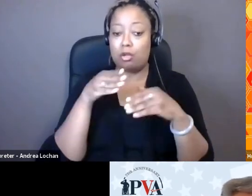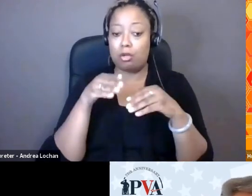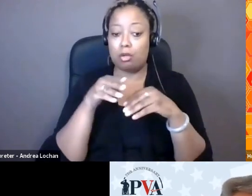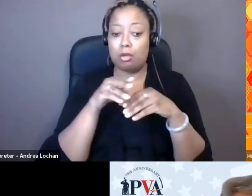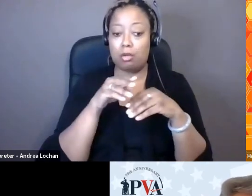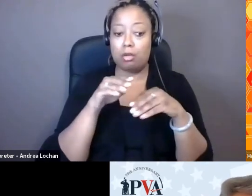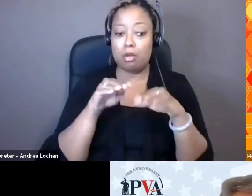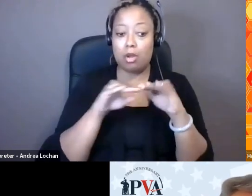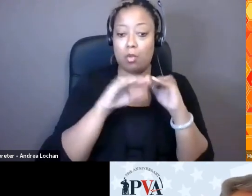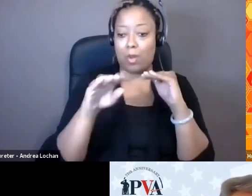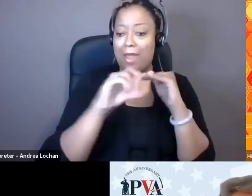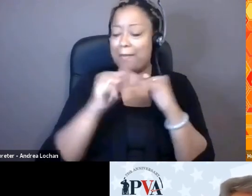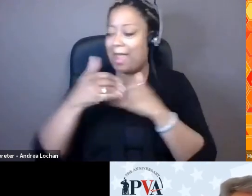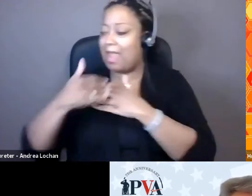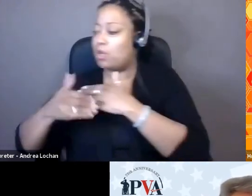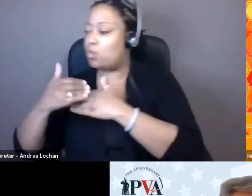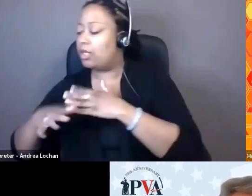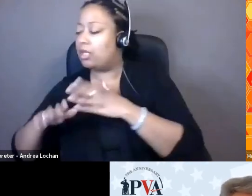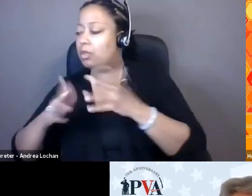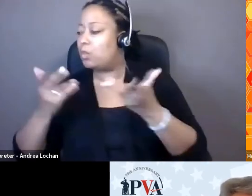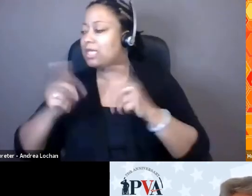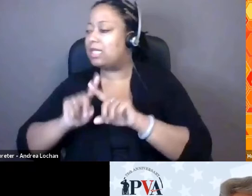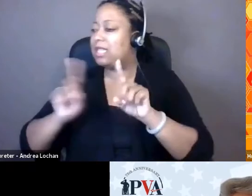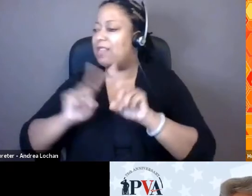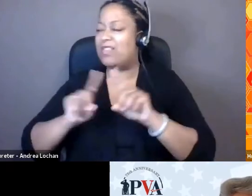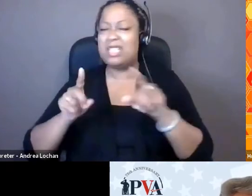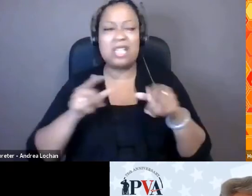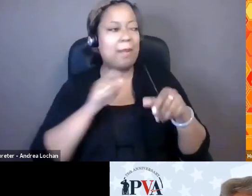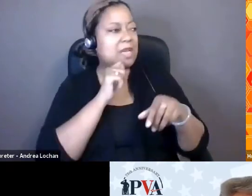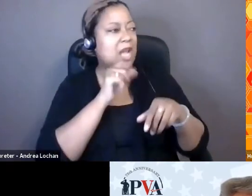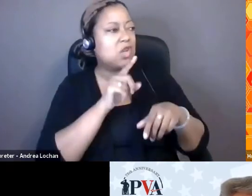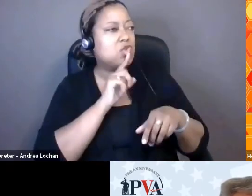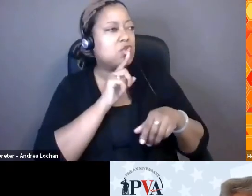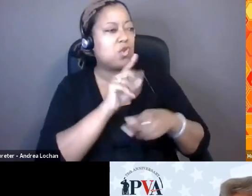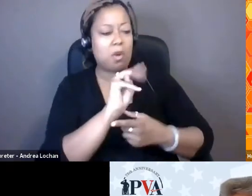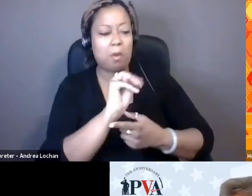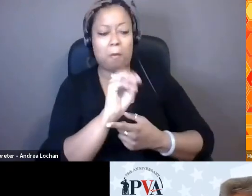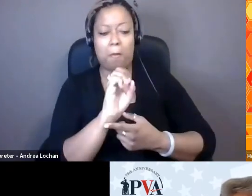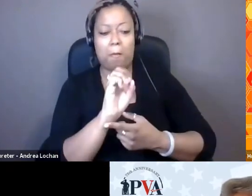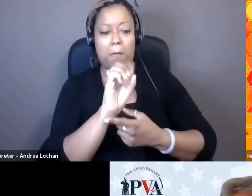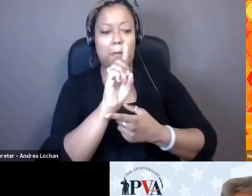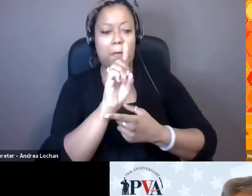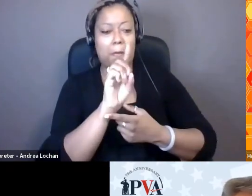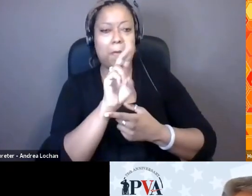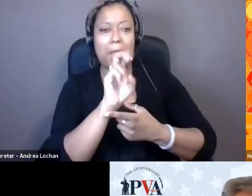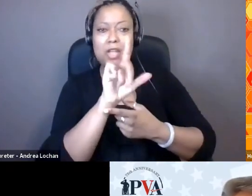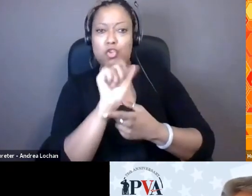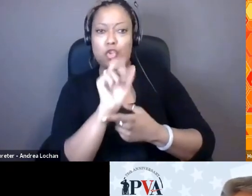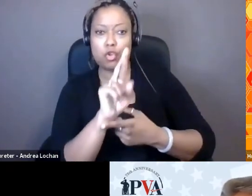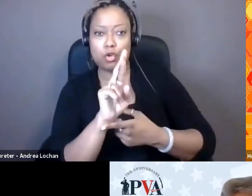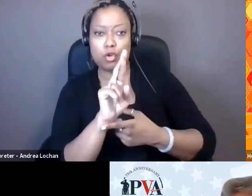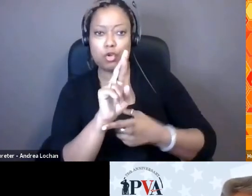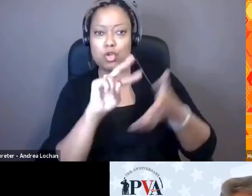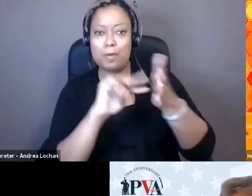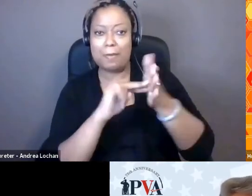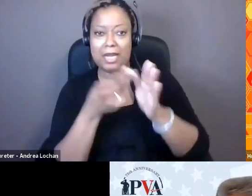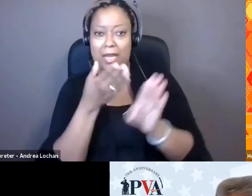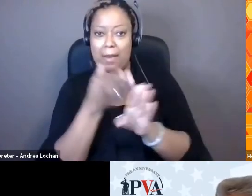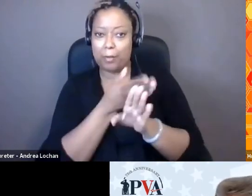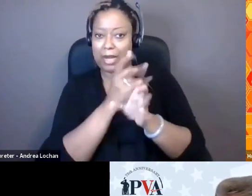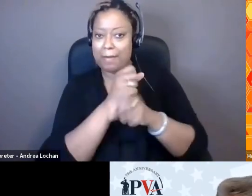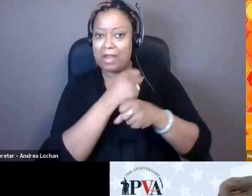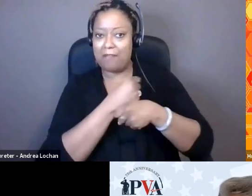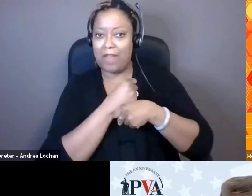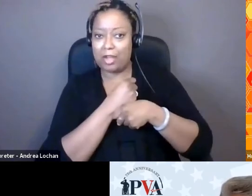I'm not sure exactly what the modular ramp is, but if that's like a pre-manufactured ramp that you